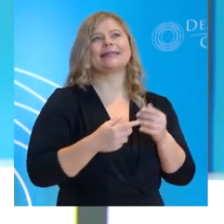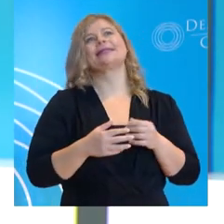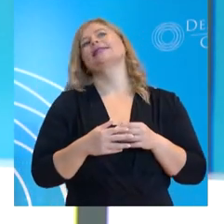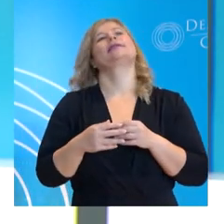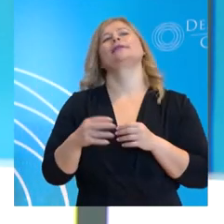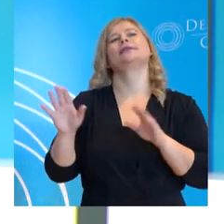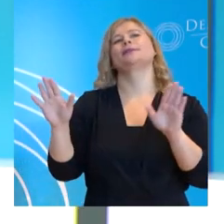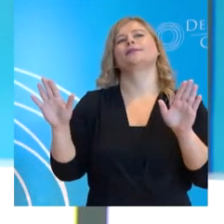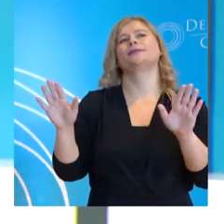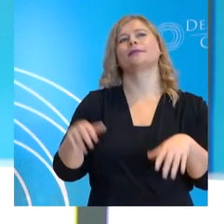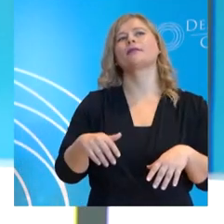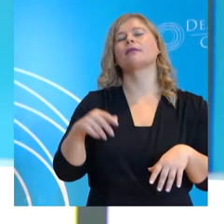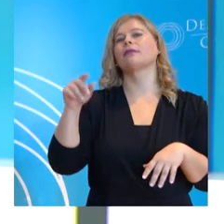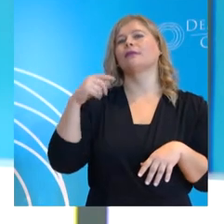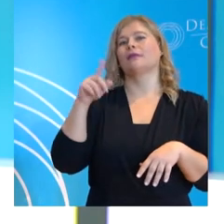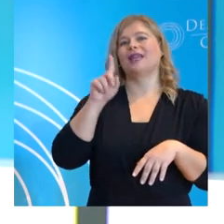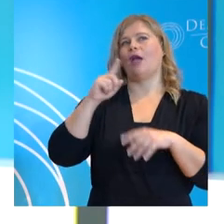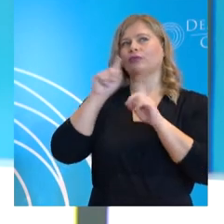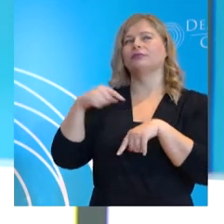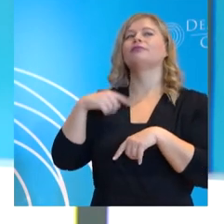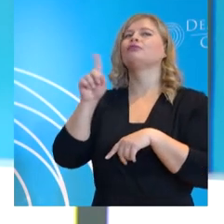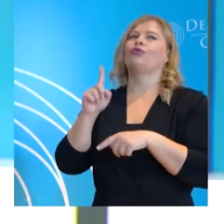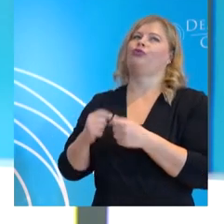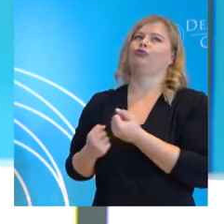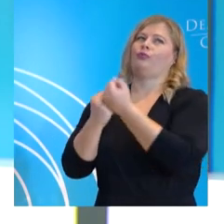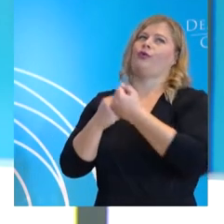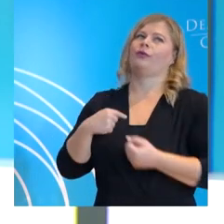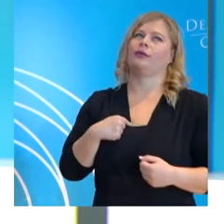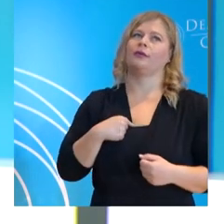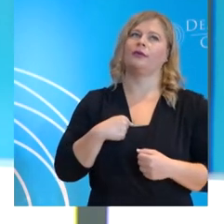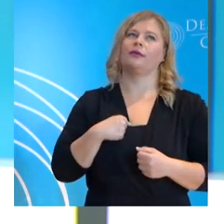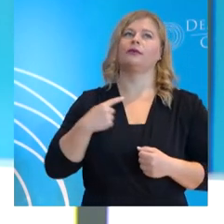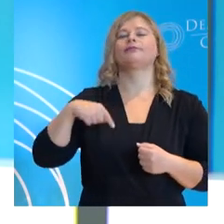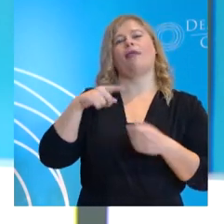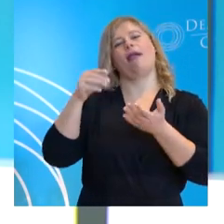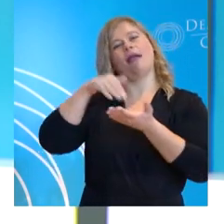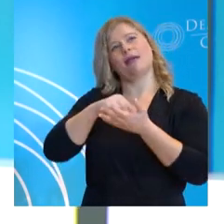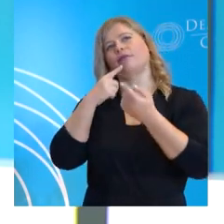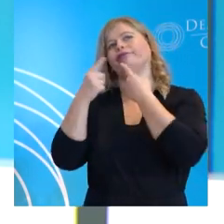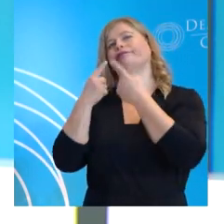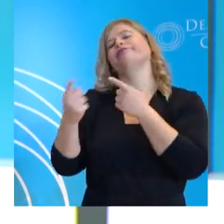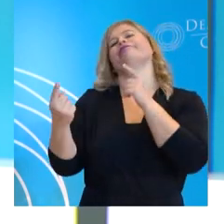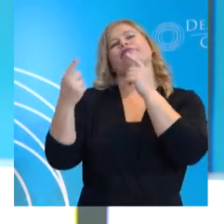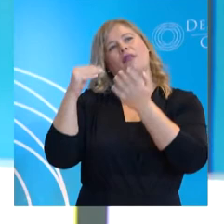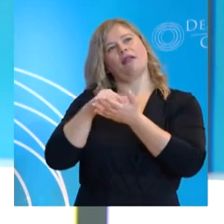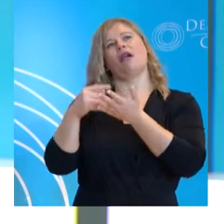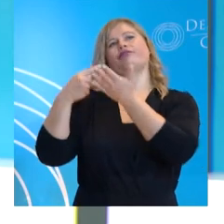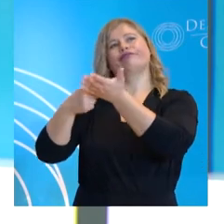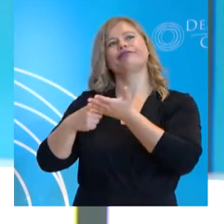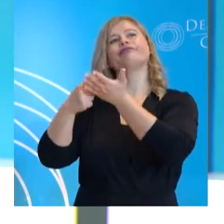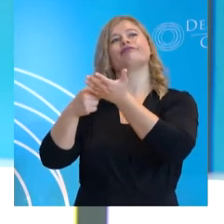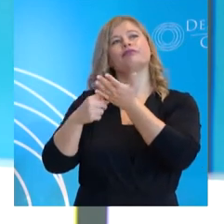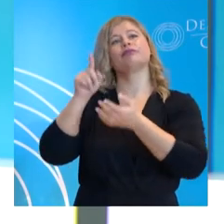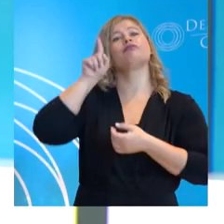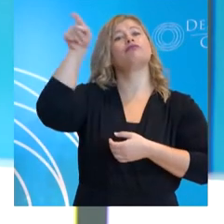unnecessary complication. Mm-hmm. We're going to be meeting in a couple of days in Slovenia. We need to offer the